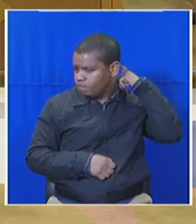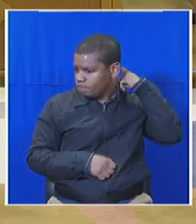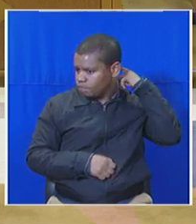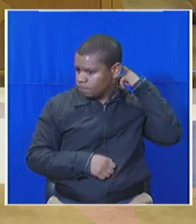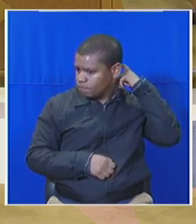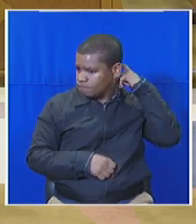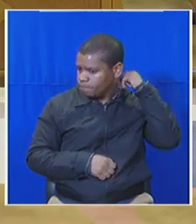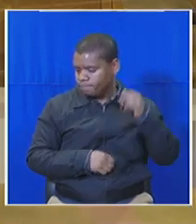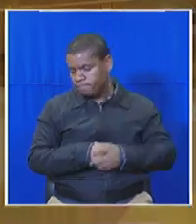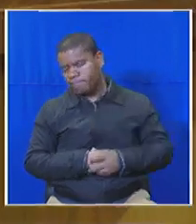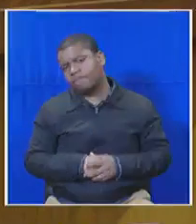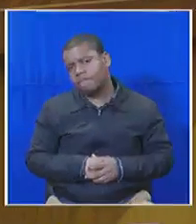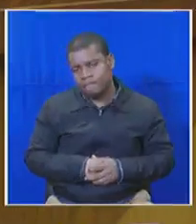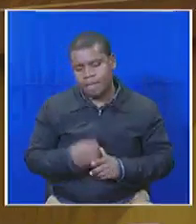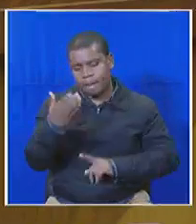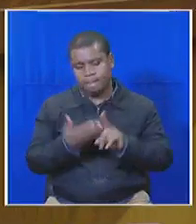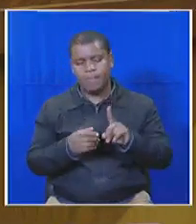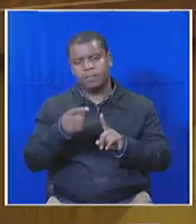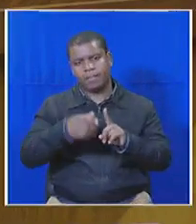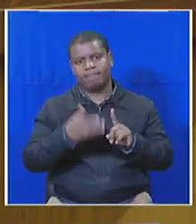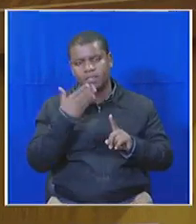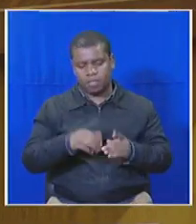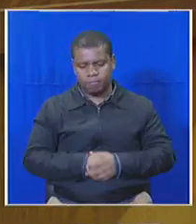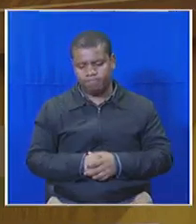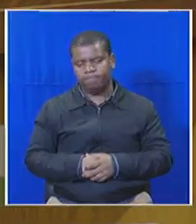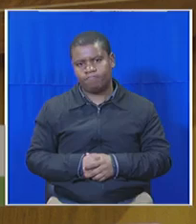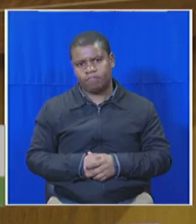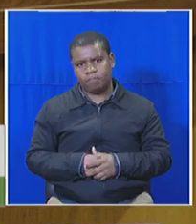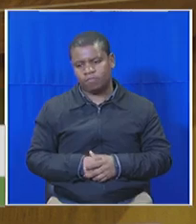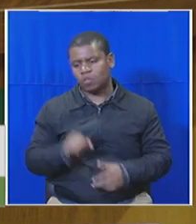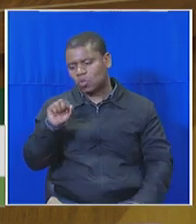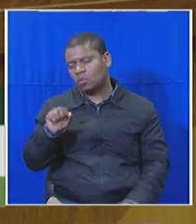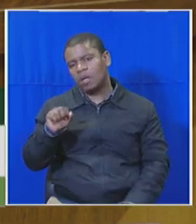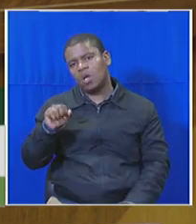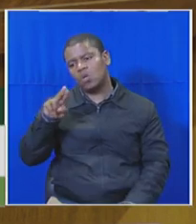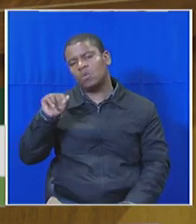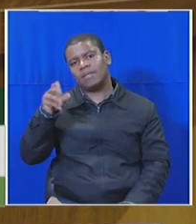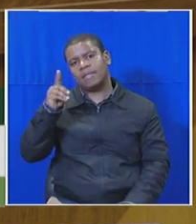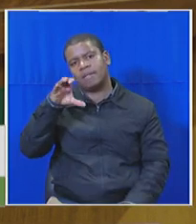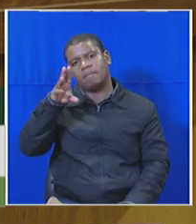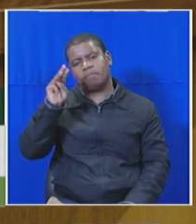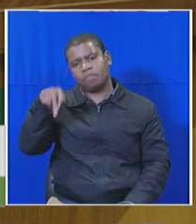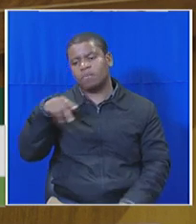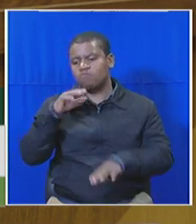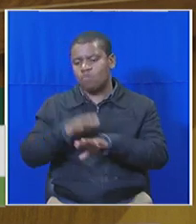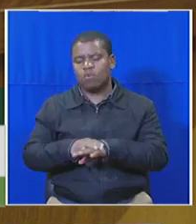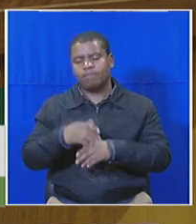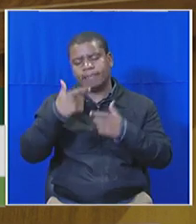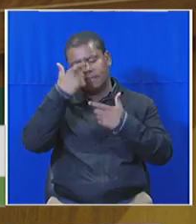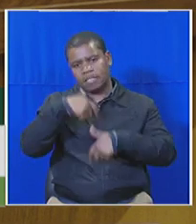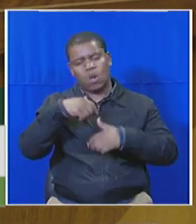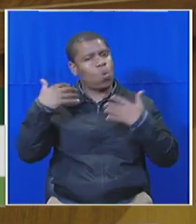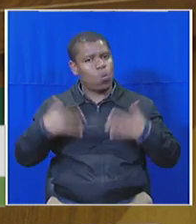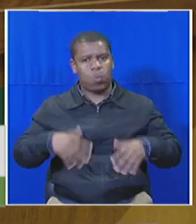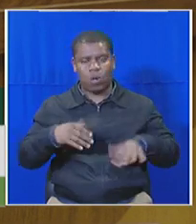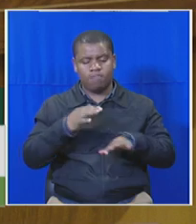Thank you, Madam Speaker. The ACDP was deeply saddened to hear of the untimely death of the Honourable Kenneth Mubu, who died at the end of August,